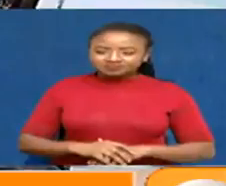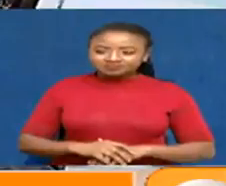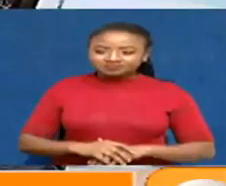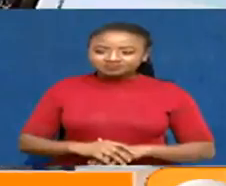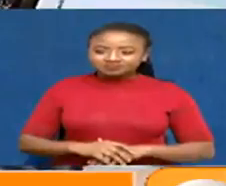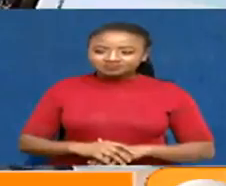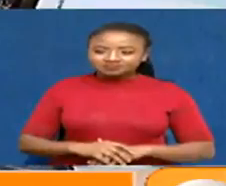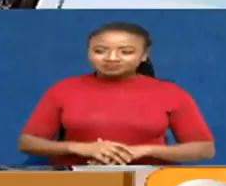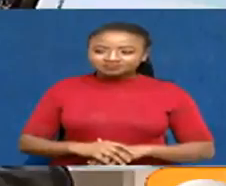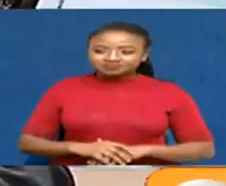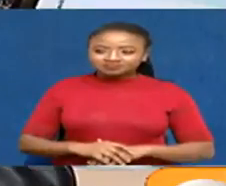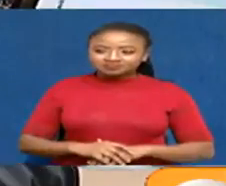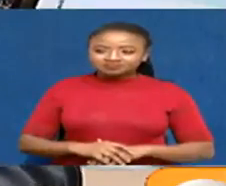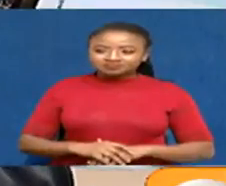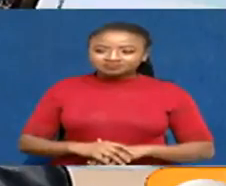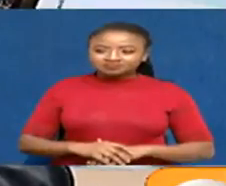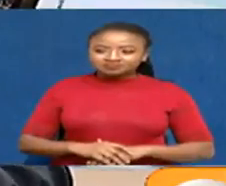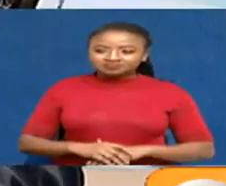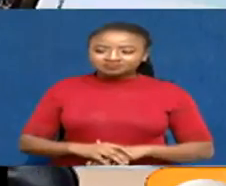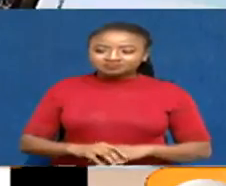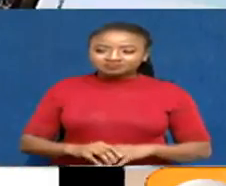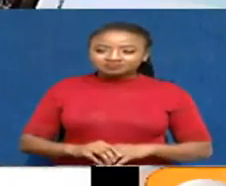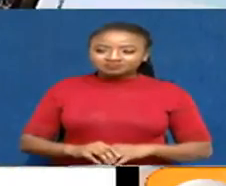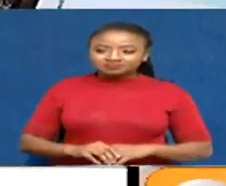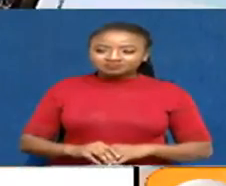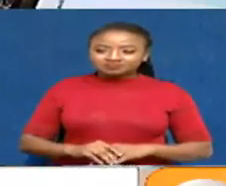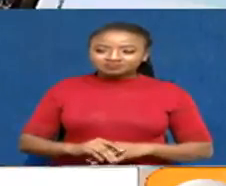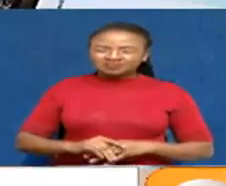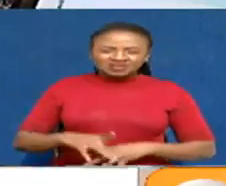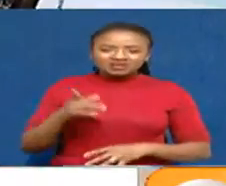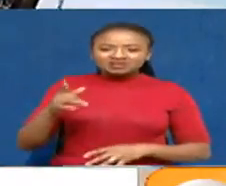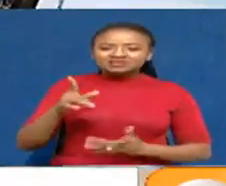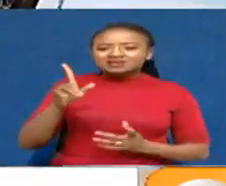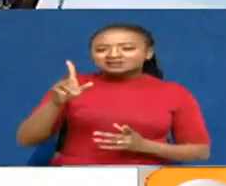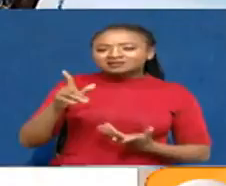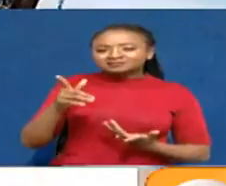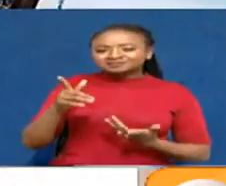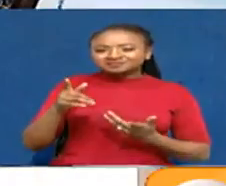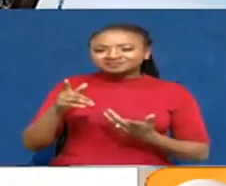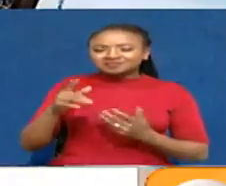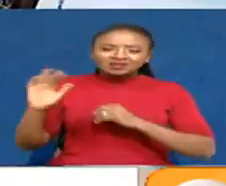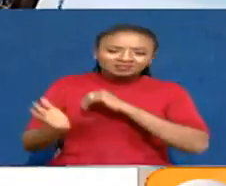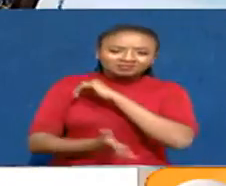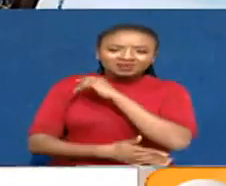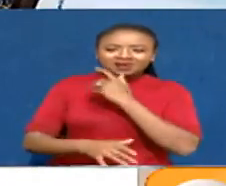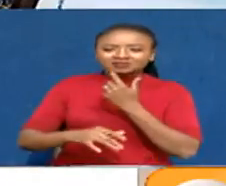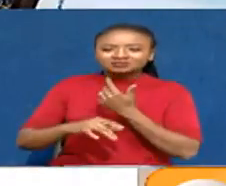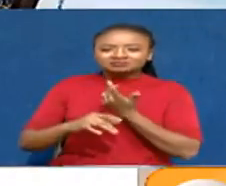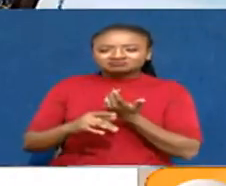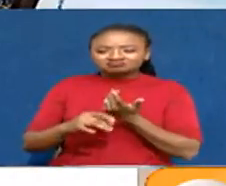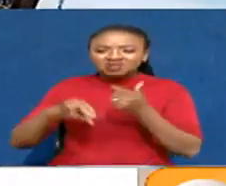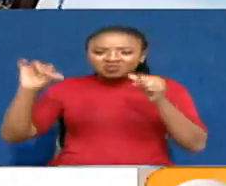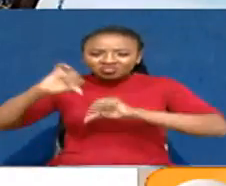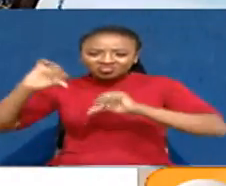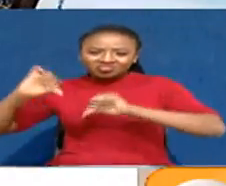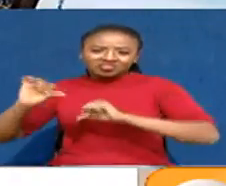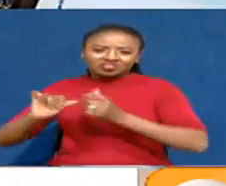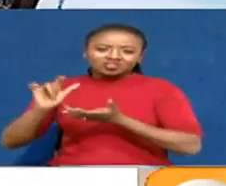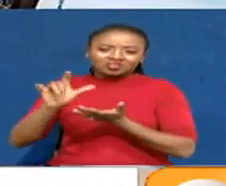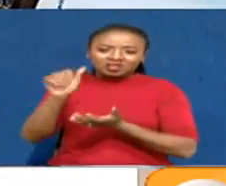just mentioned are actually some of the rogue digital lenders we've identified. We've reported them to all the